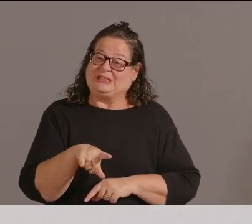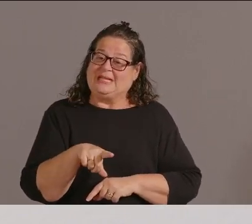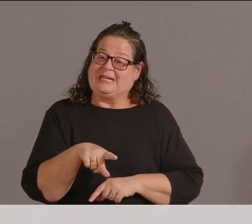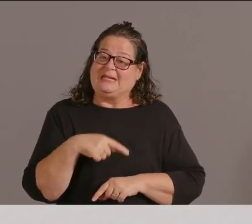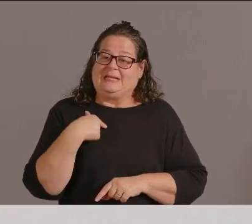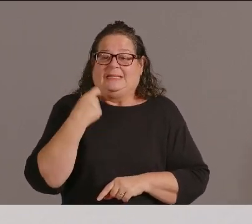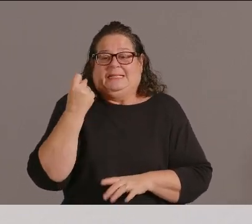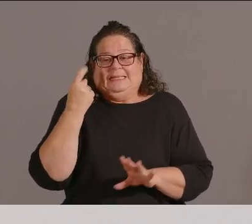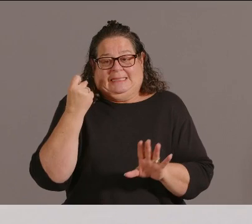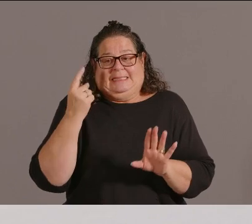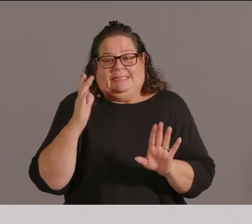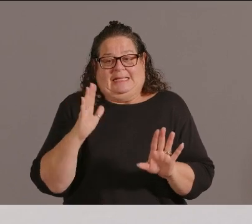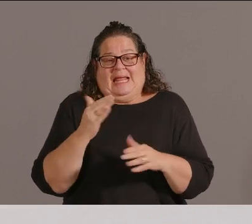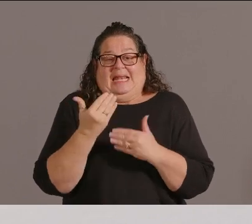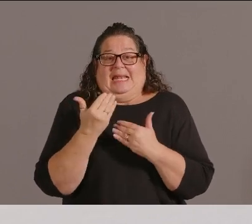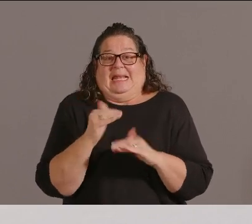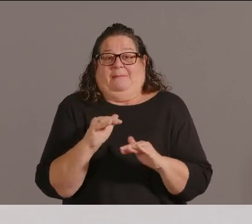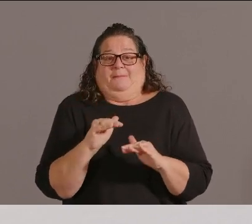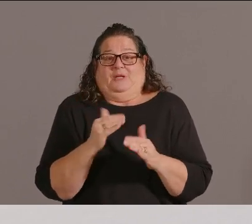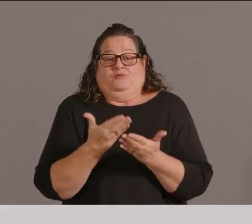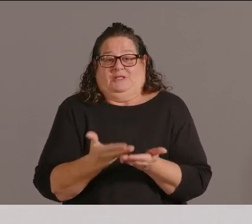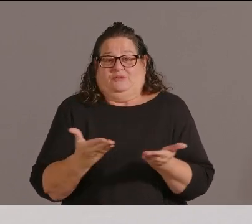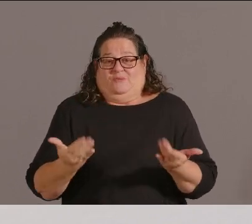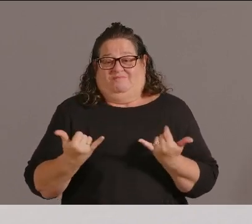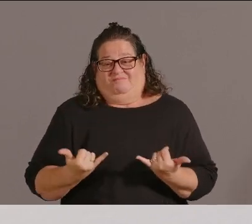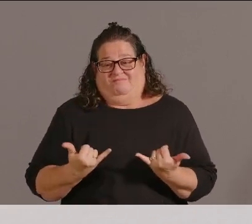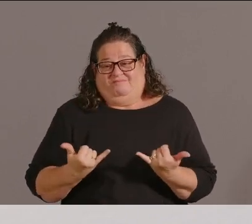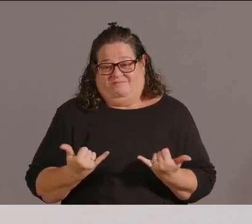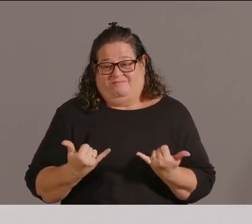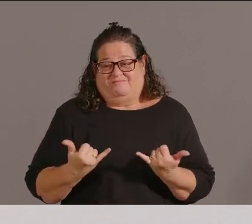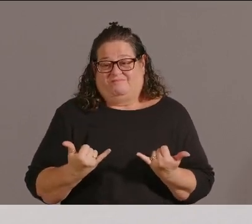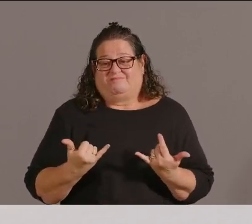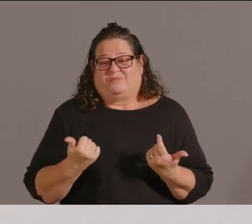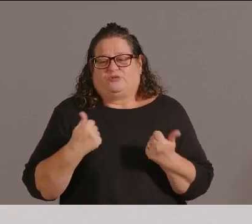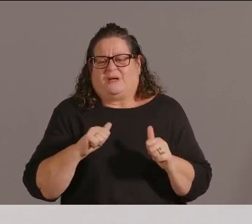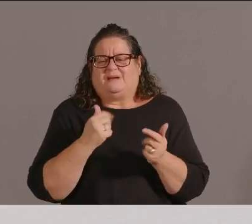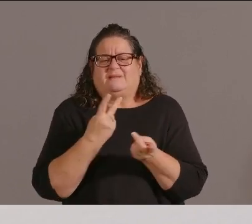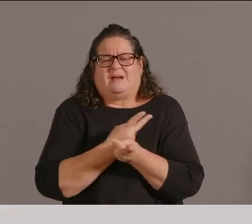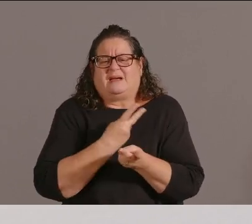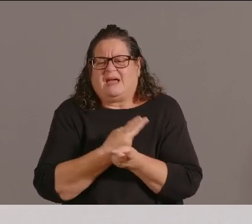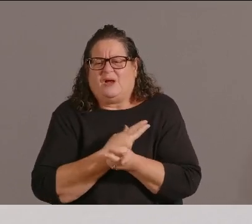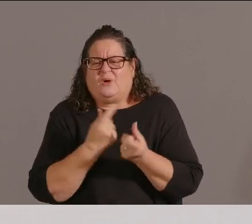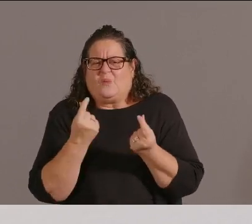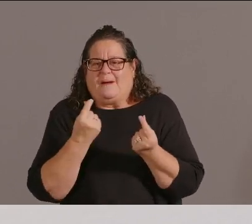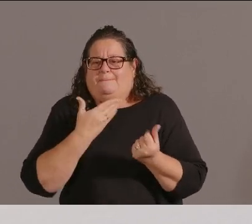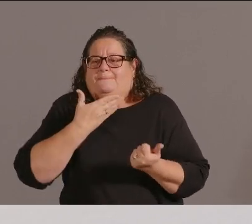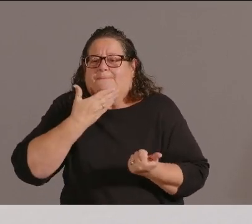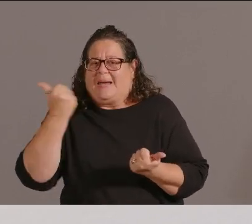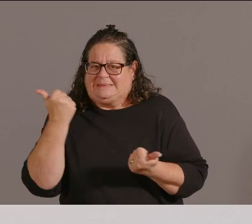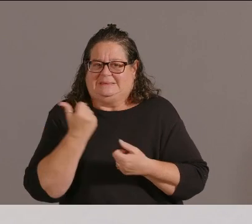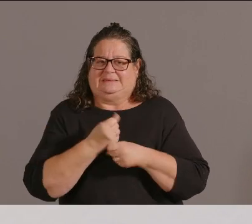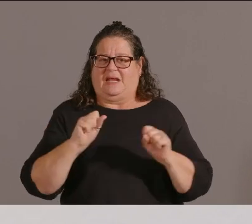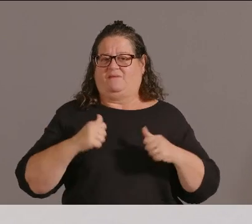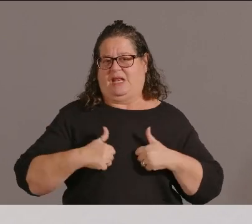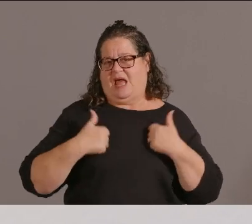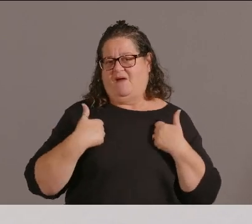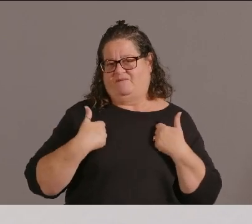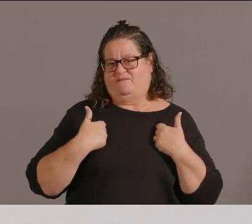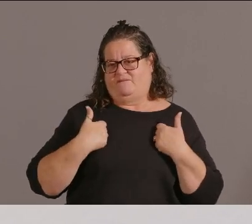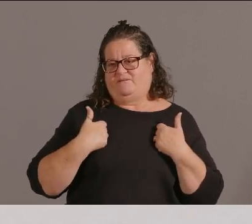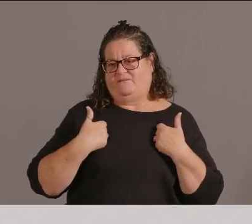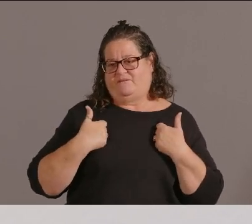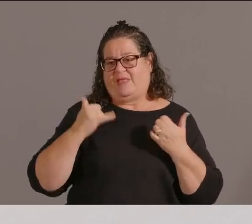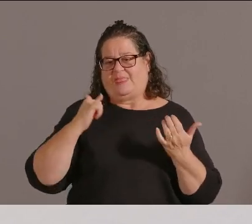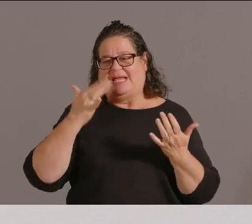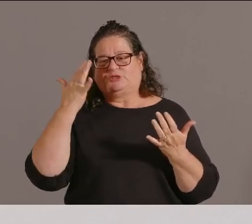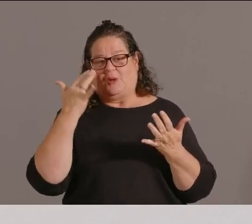at what's going to have the biggest benefit in saving lives. So that's why we prioritize those older